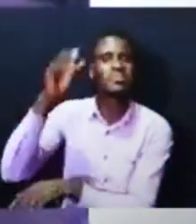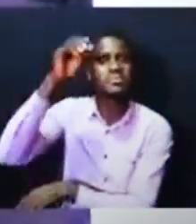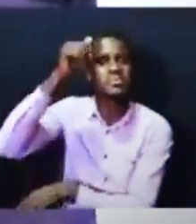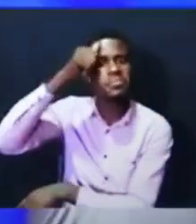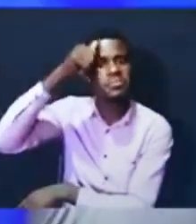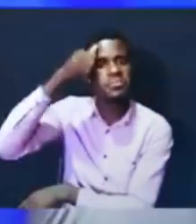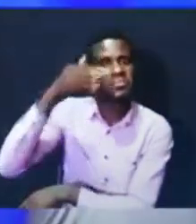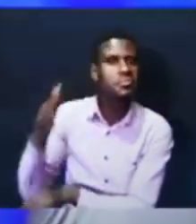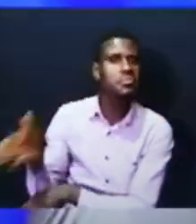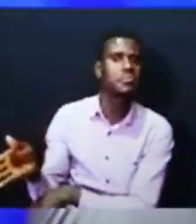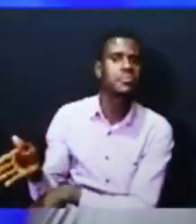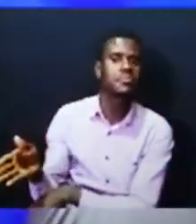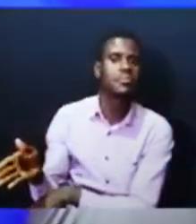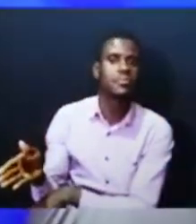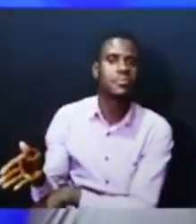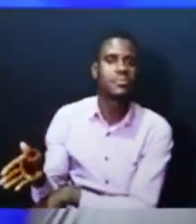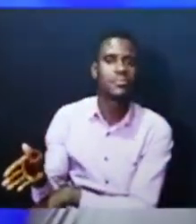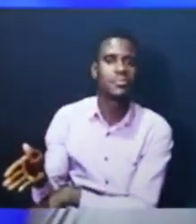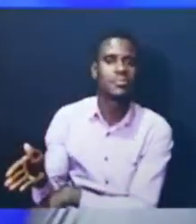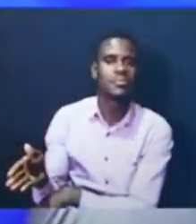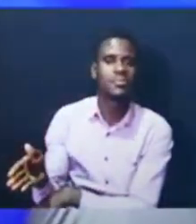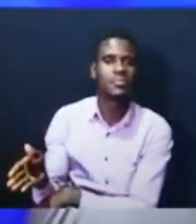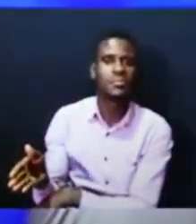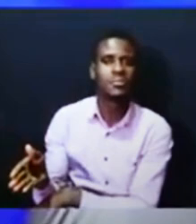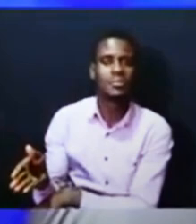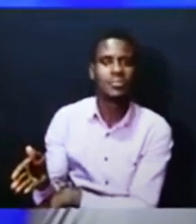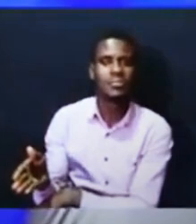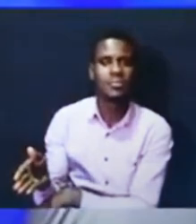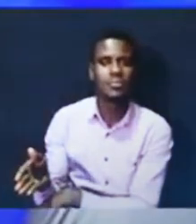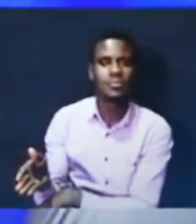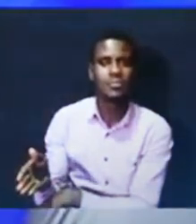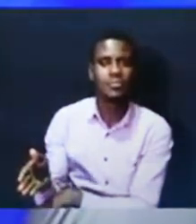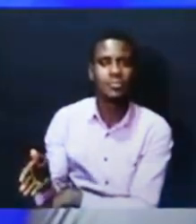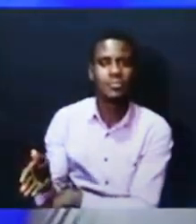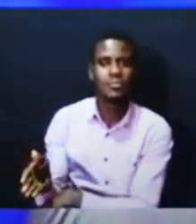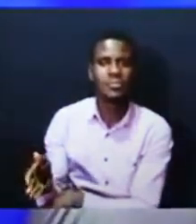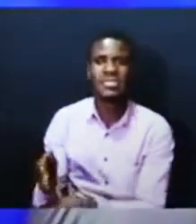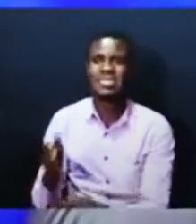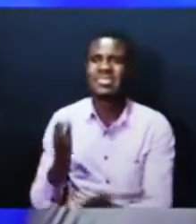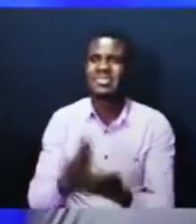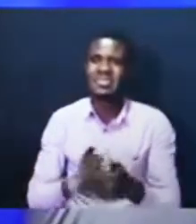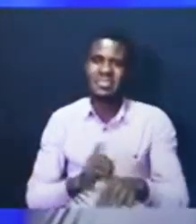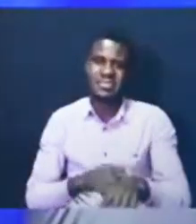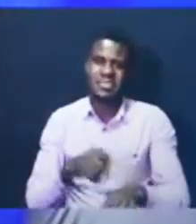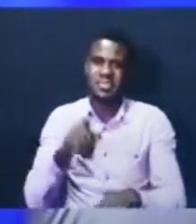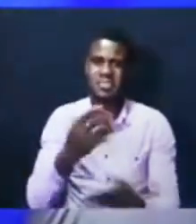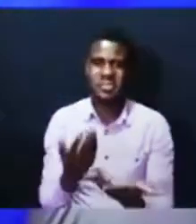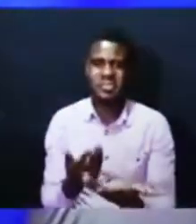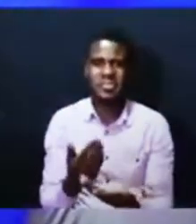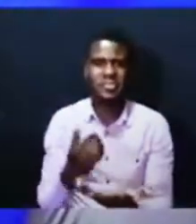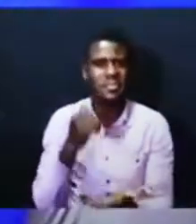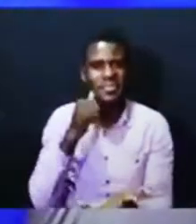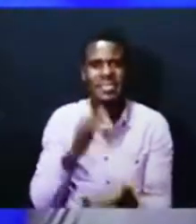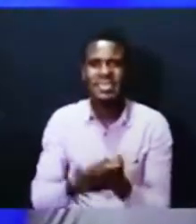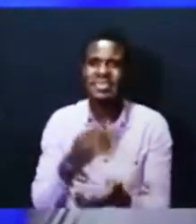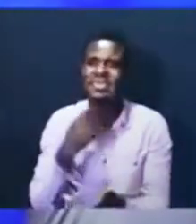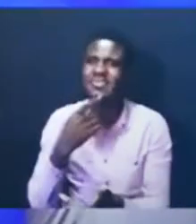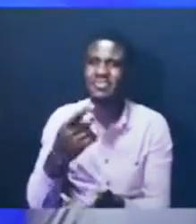Sometimes your wife will say that, please, as for this man, leave him. They